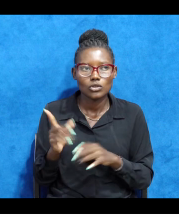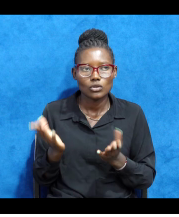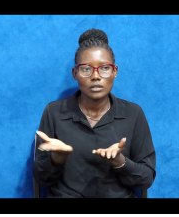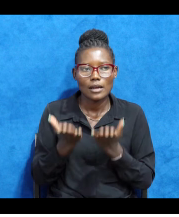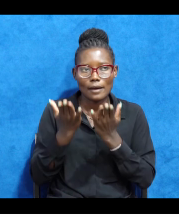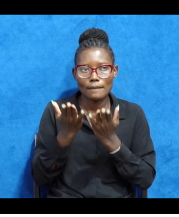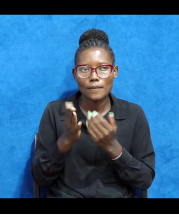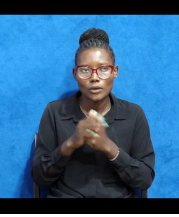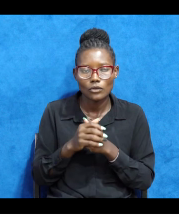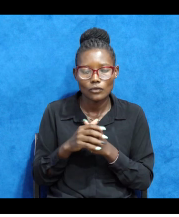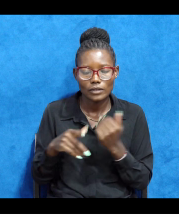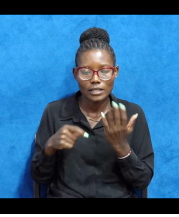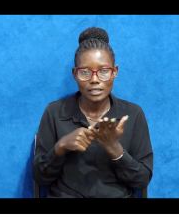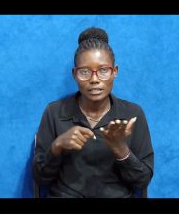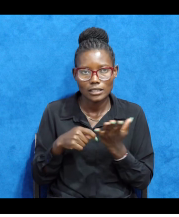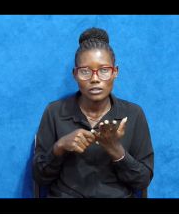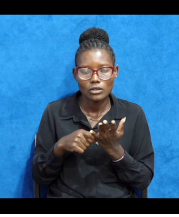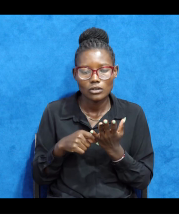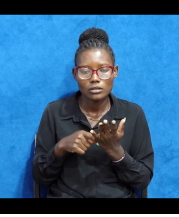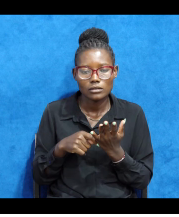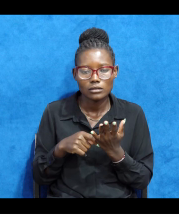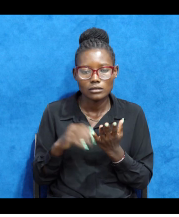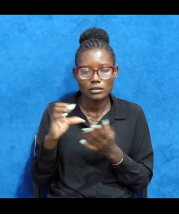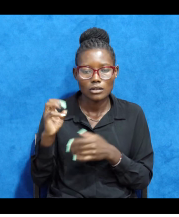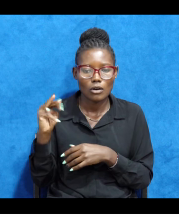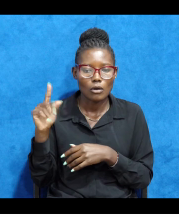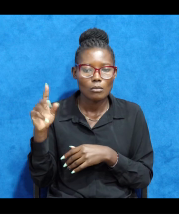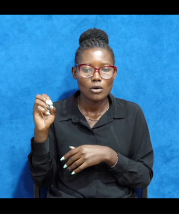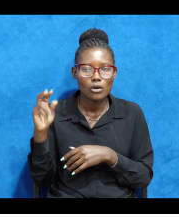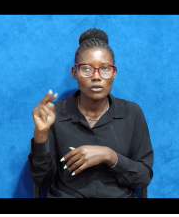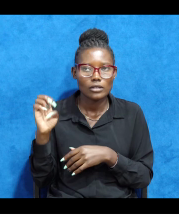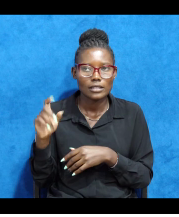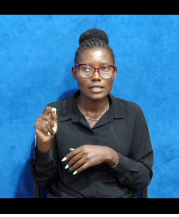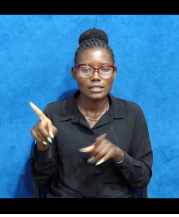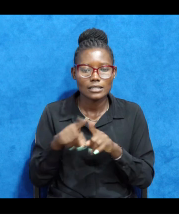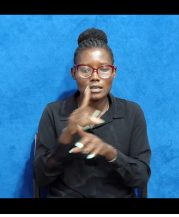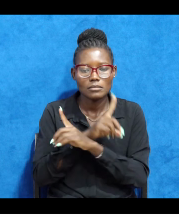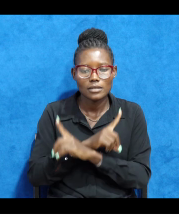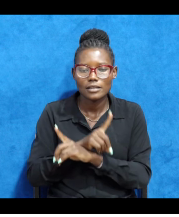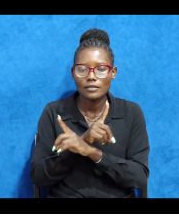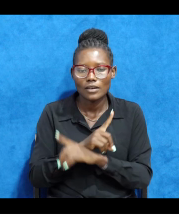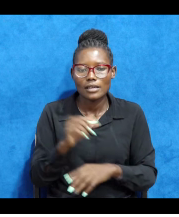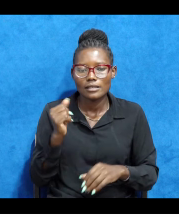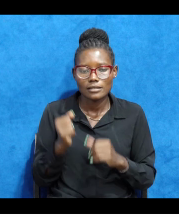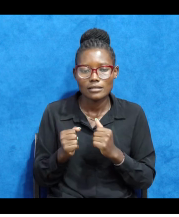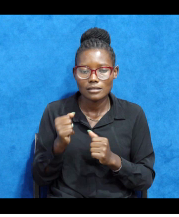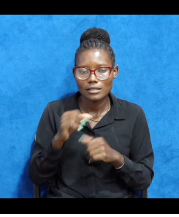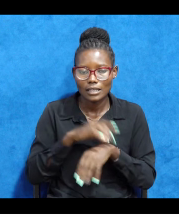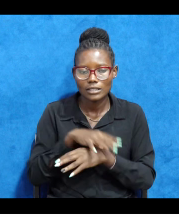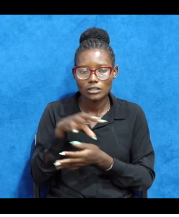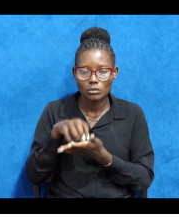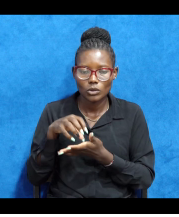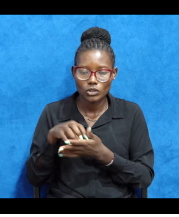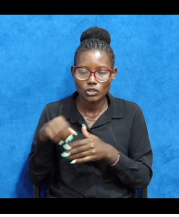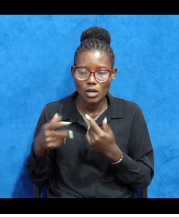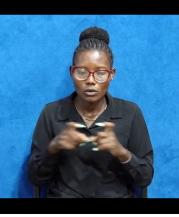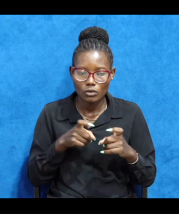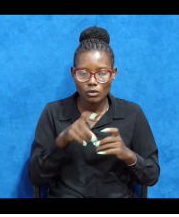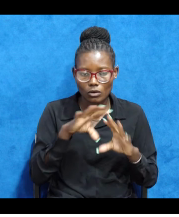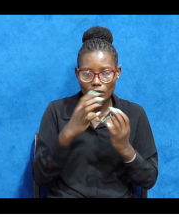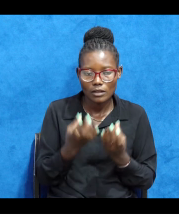game. We can do something like a rondo or a possession drill, which is going to have a lot of change of direction